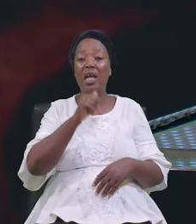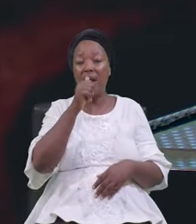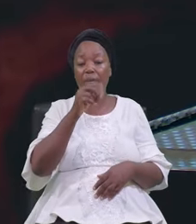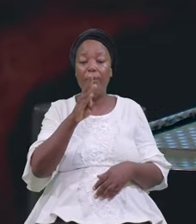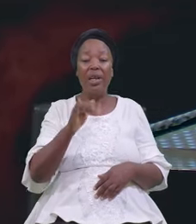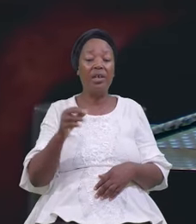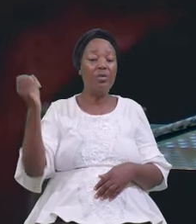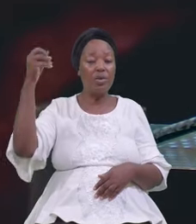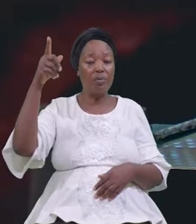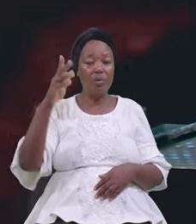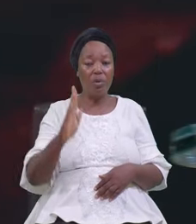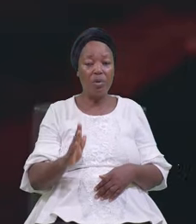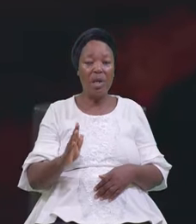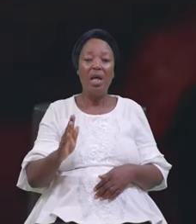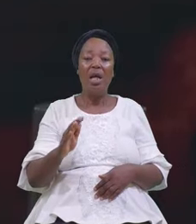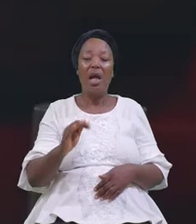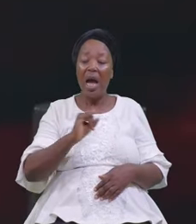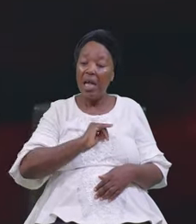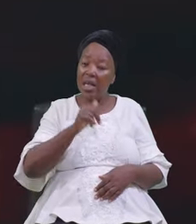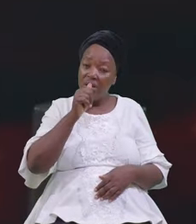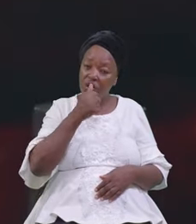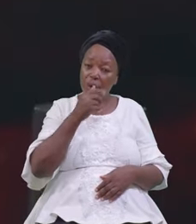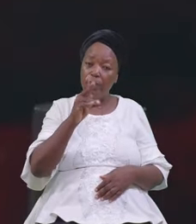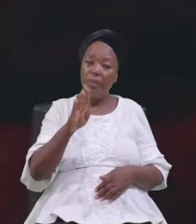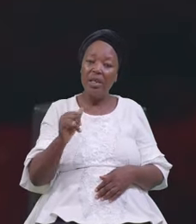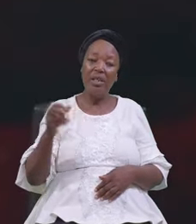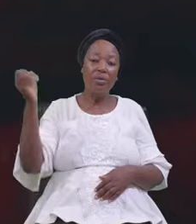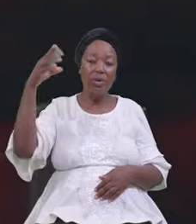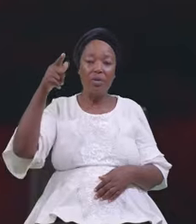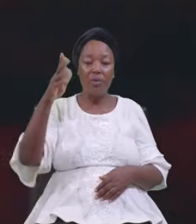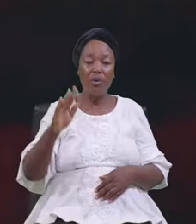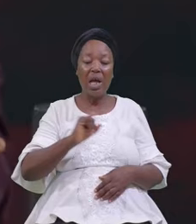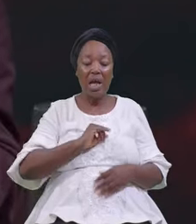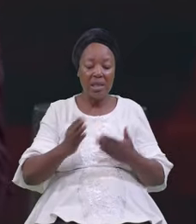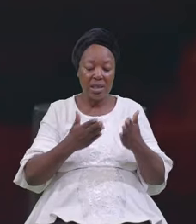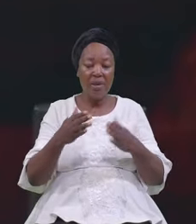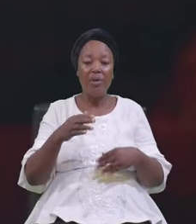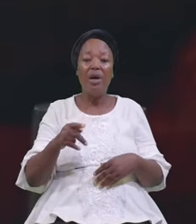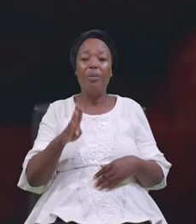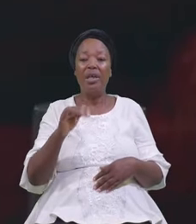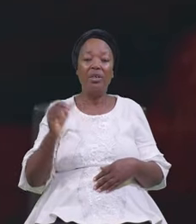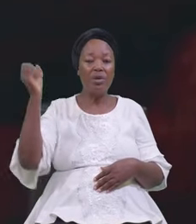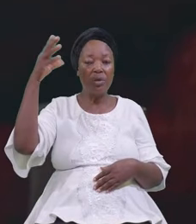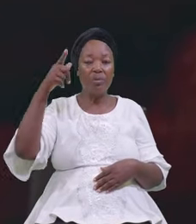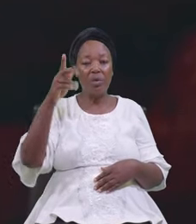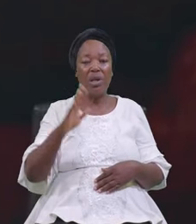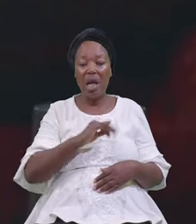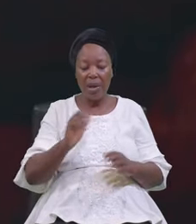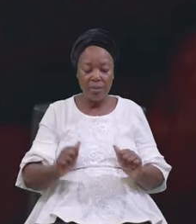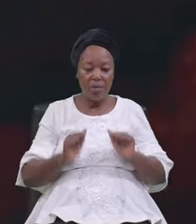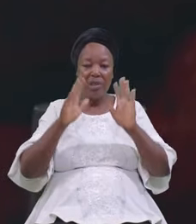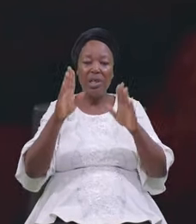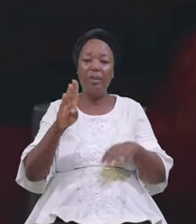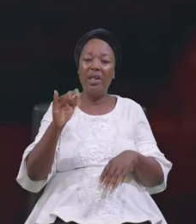the grace of God, I endure. By the grace of God, I serve. By the grace of God, I'm committed. By the grace of